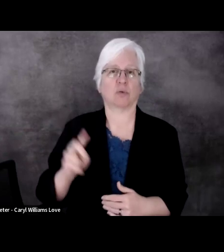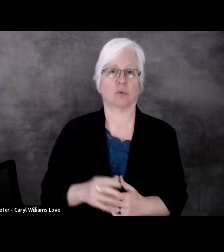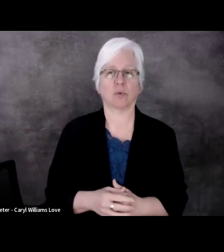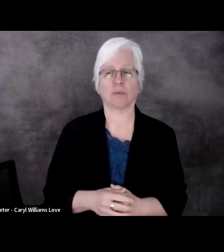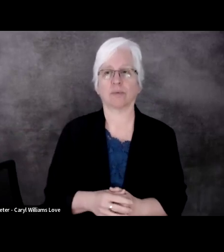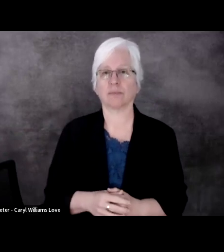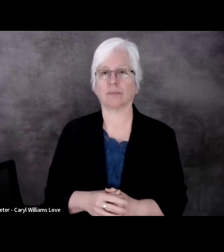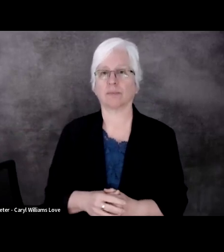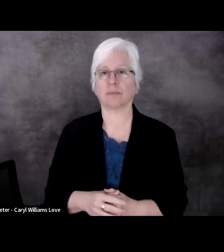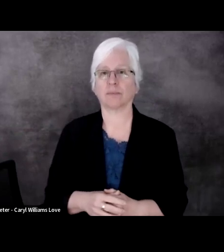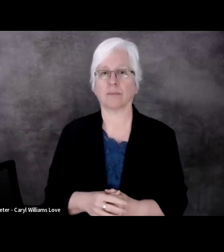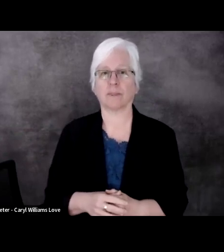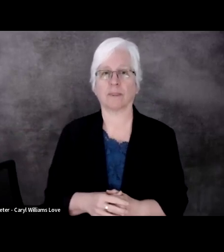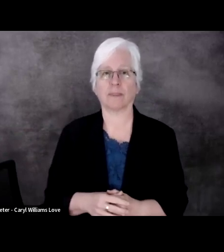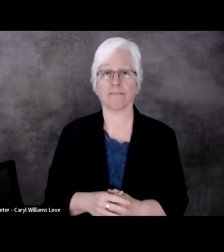Thoughts?